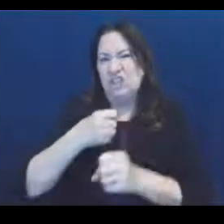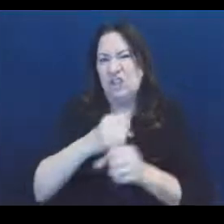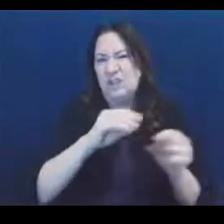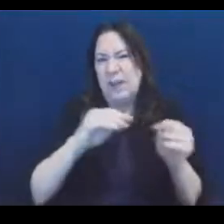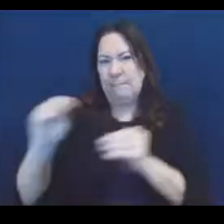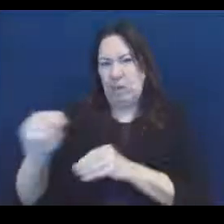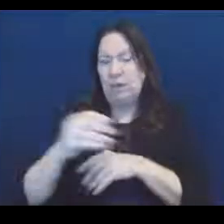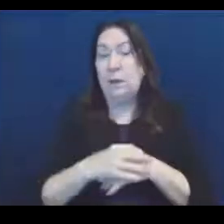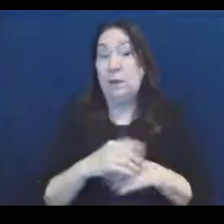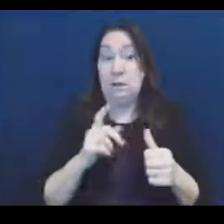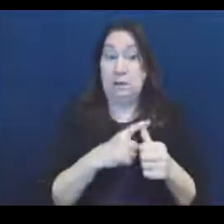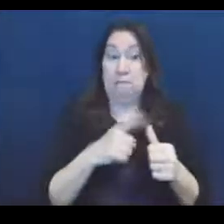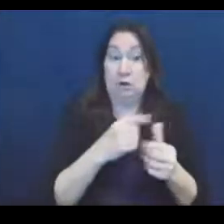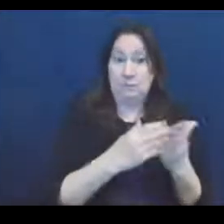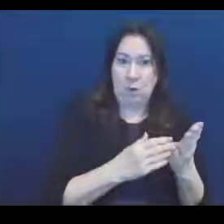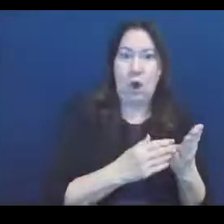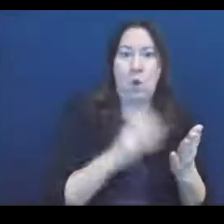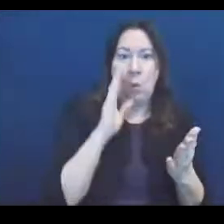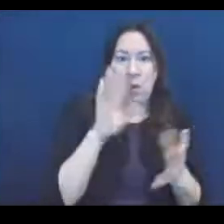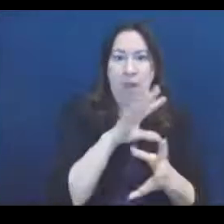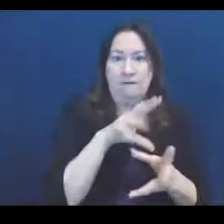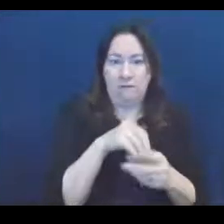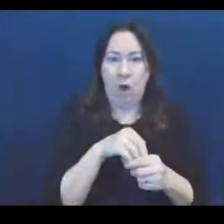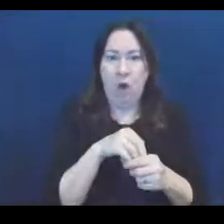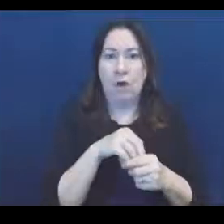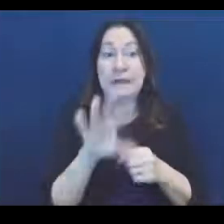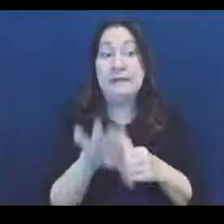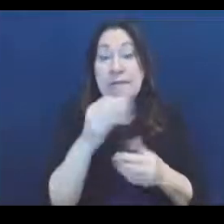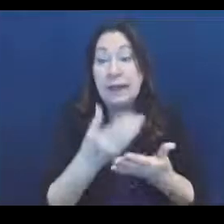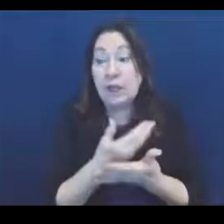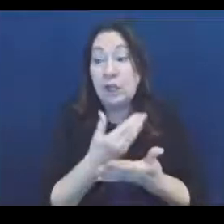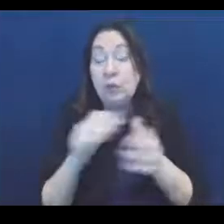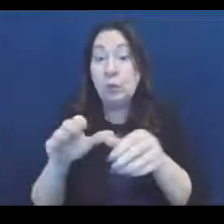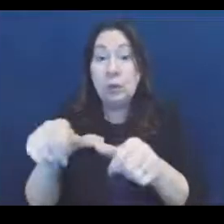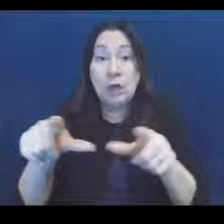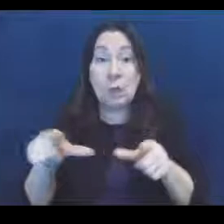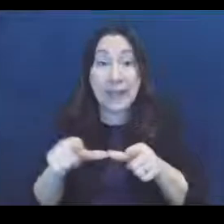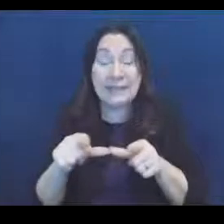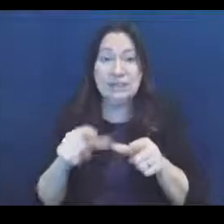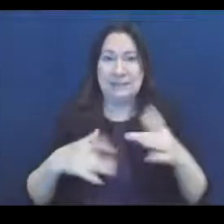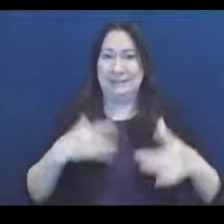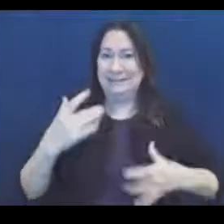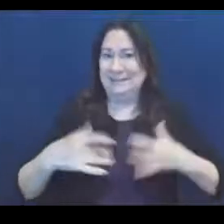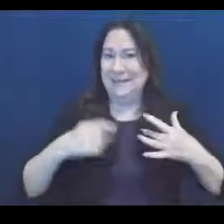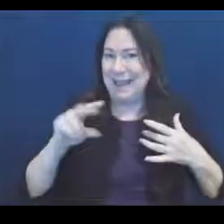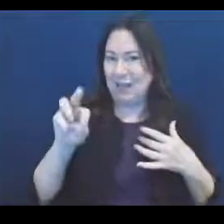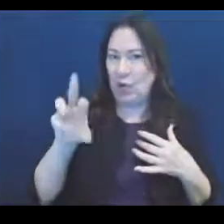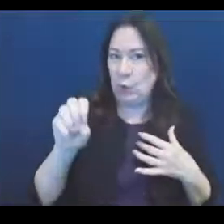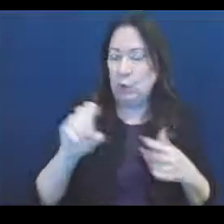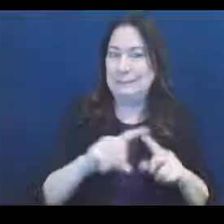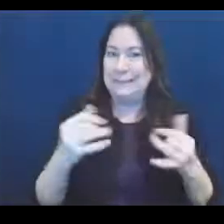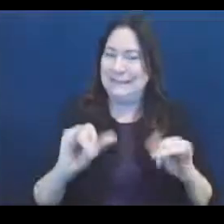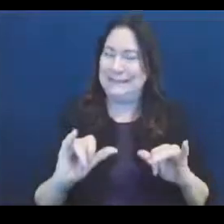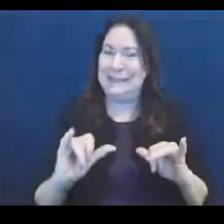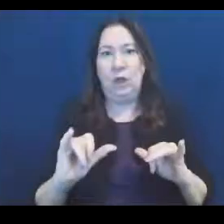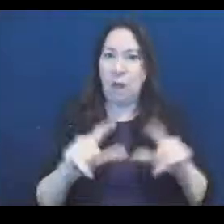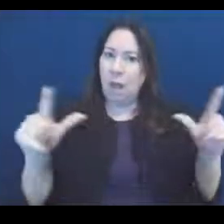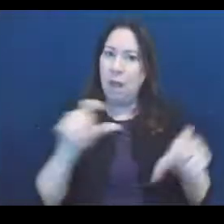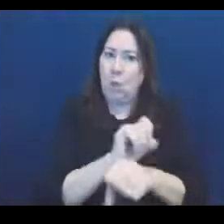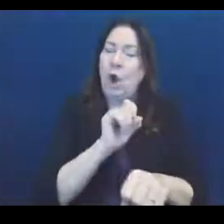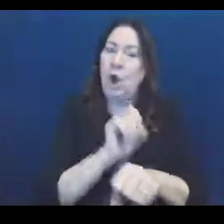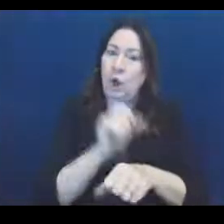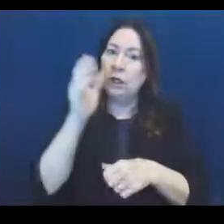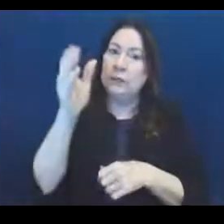is the first step in that will involve in finding a new location. It's exciting news, but there's still a long road ahead.